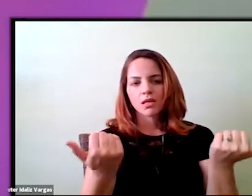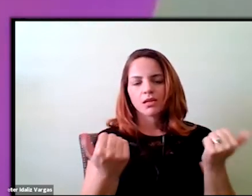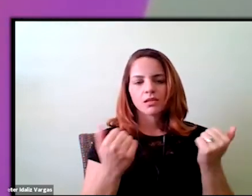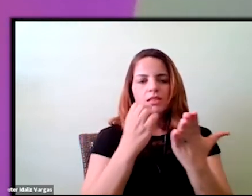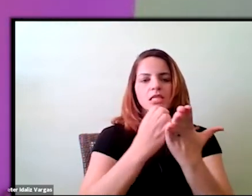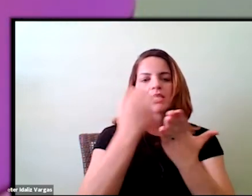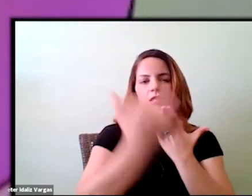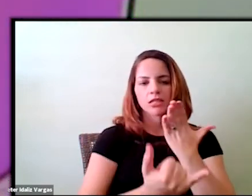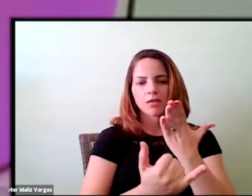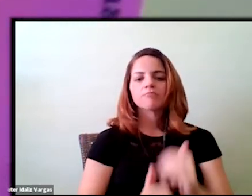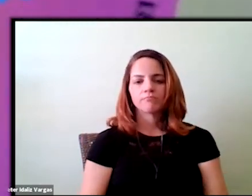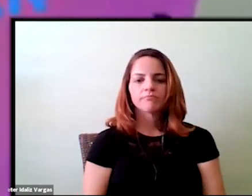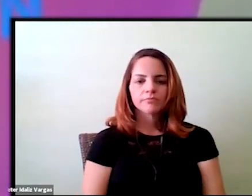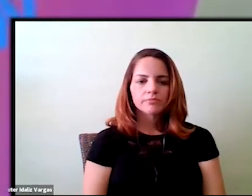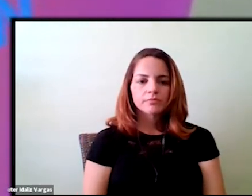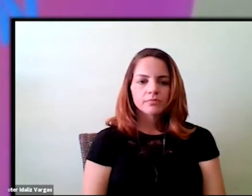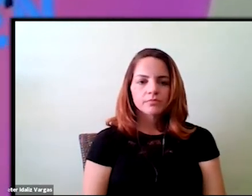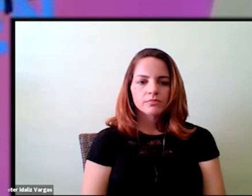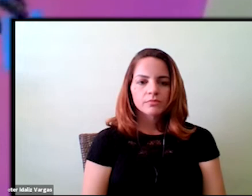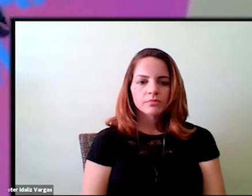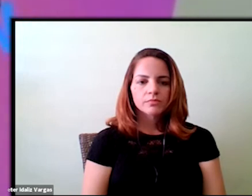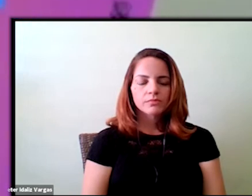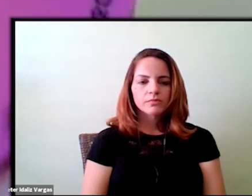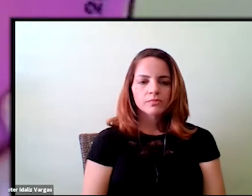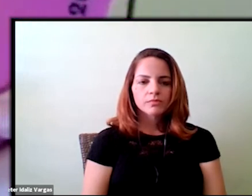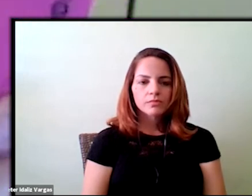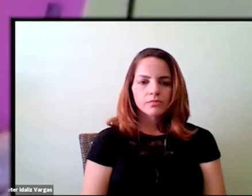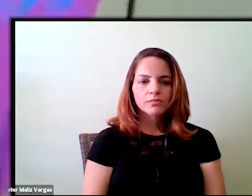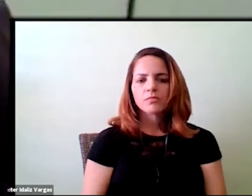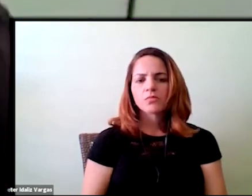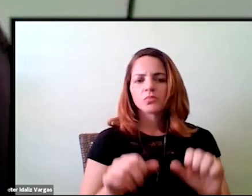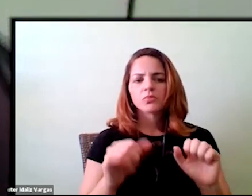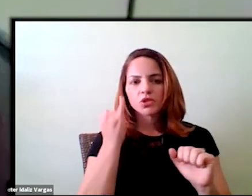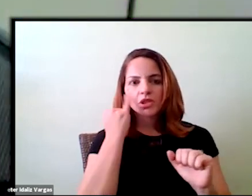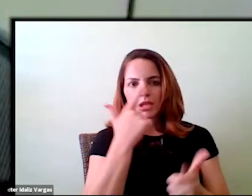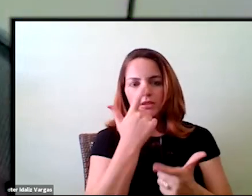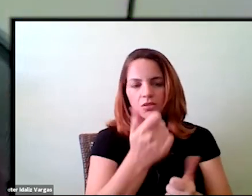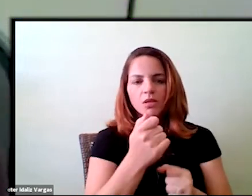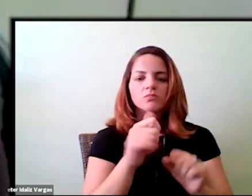good general interest and artistic interest title for everyone to pick up.